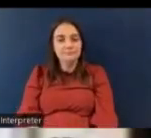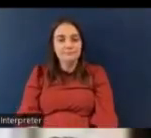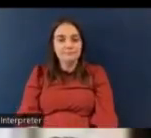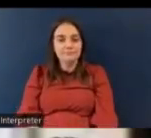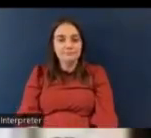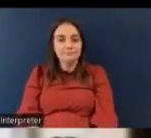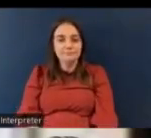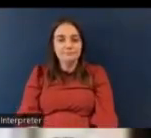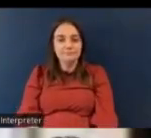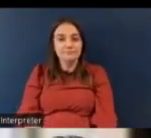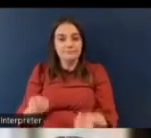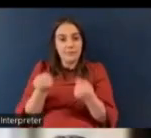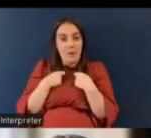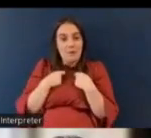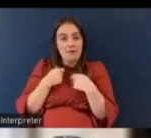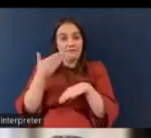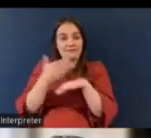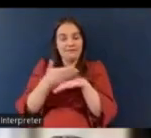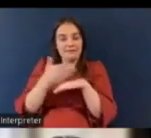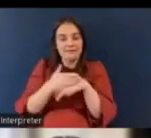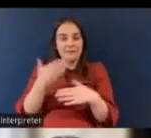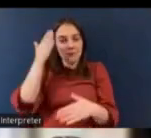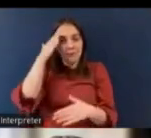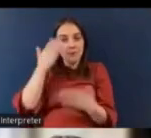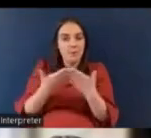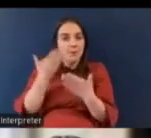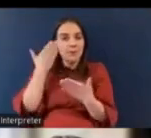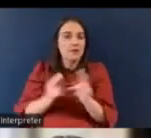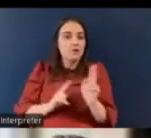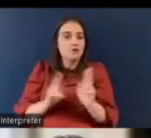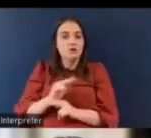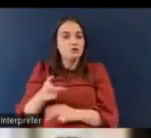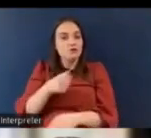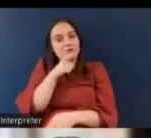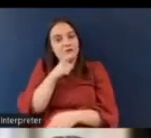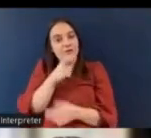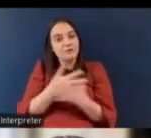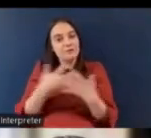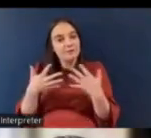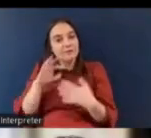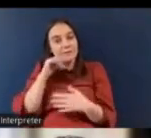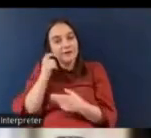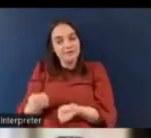Yeah, I was given that task, and you kind of learned that maybe you shouldn't speak so much, then